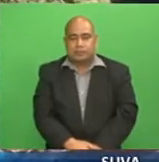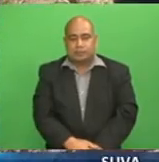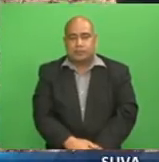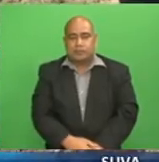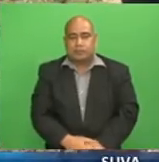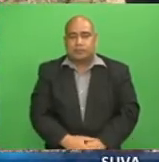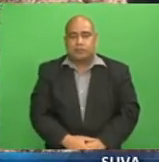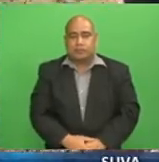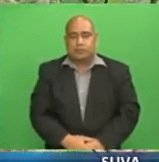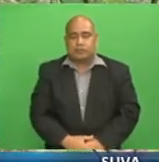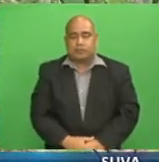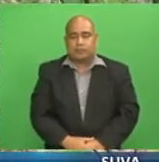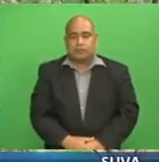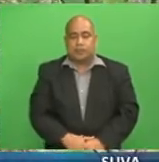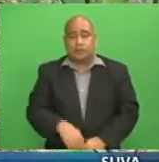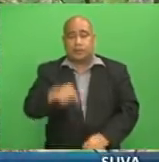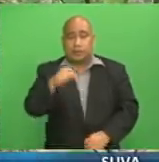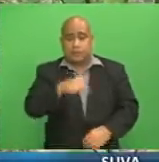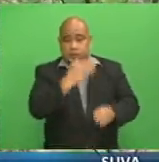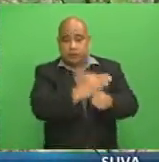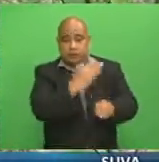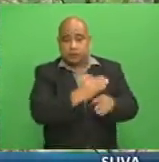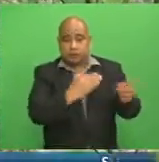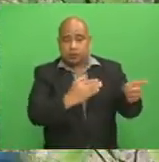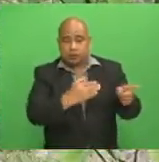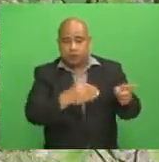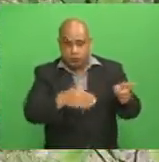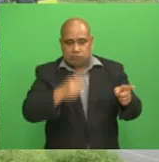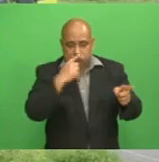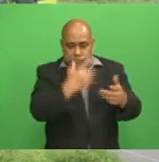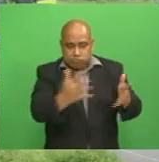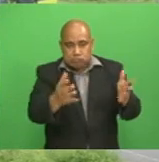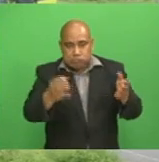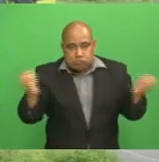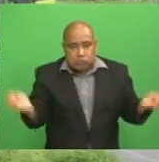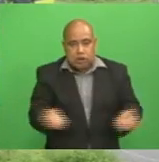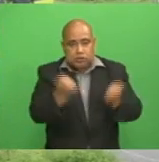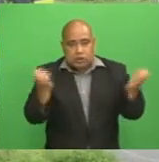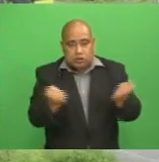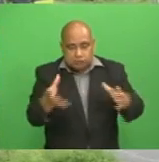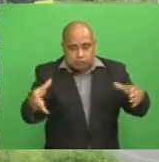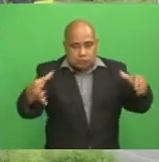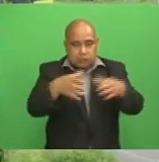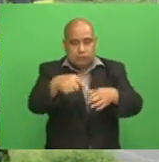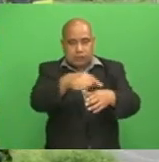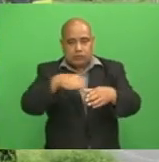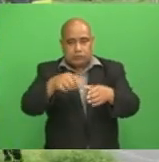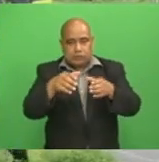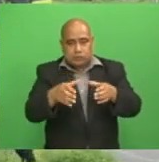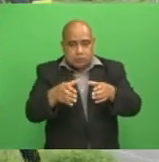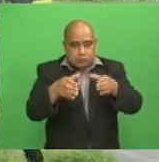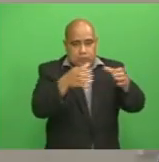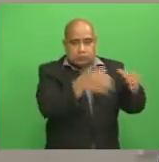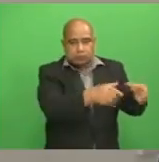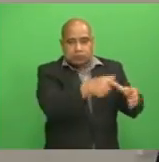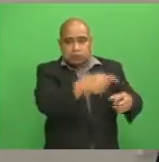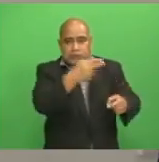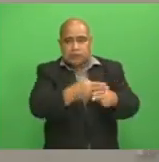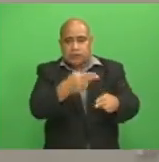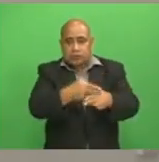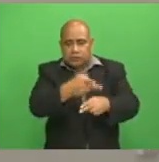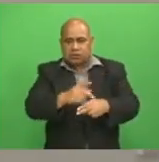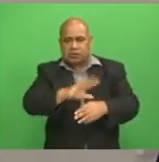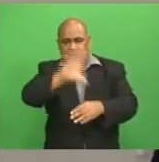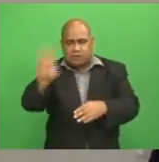Efforts such as this will further boost the agriculture sector. I hear of stories every single day where people actually are moving to